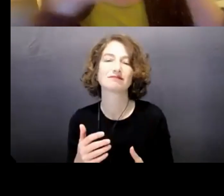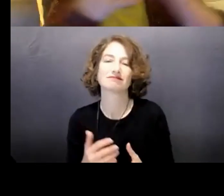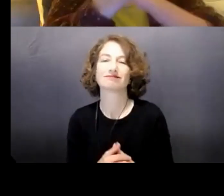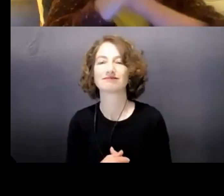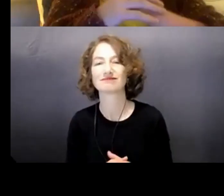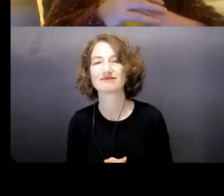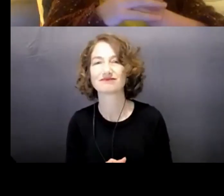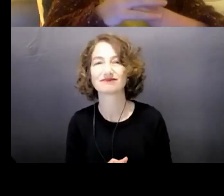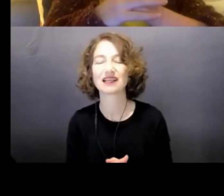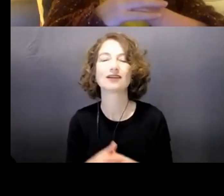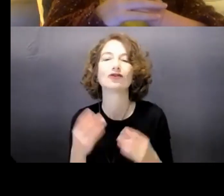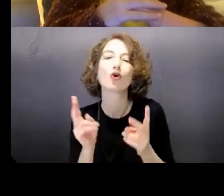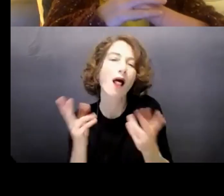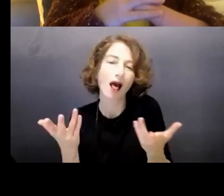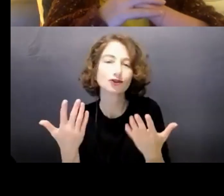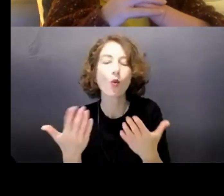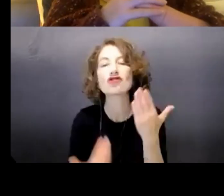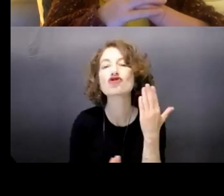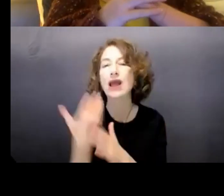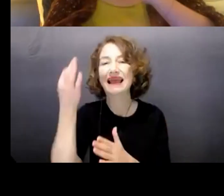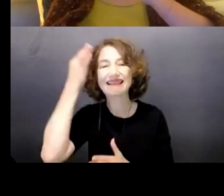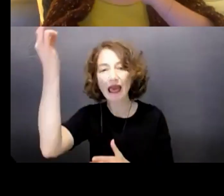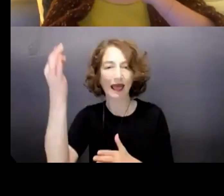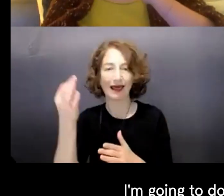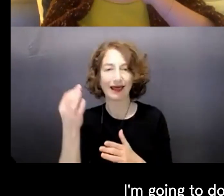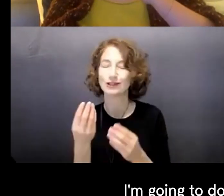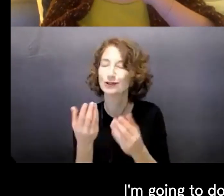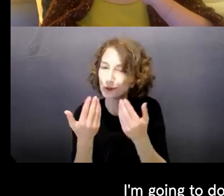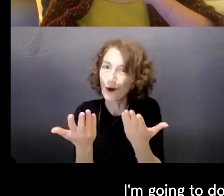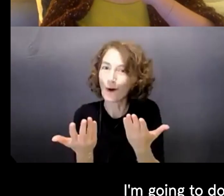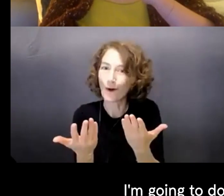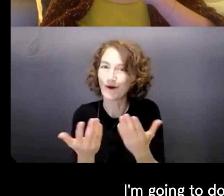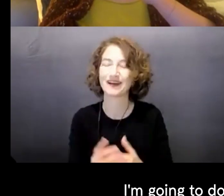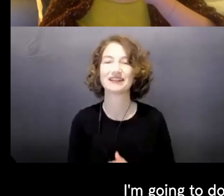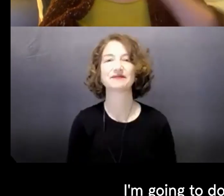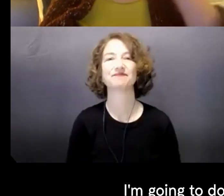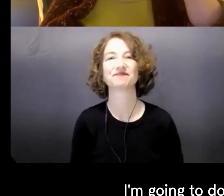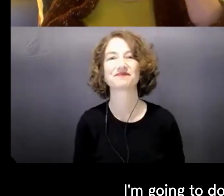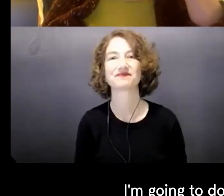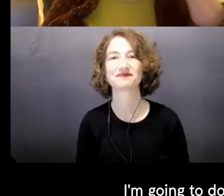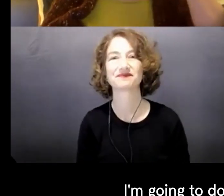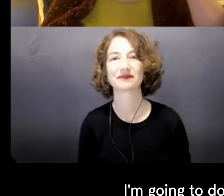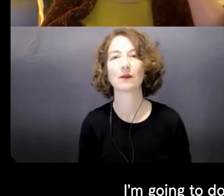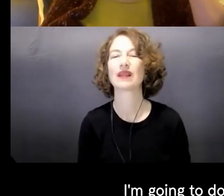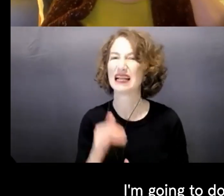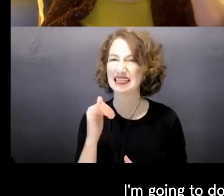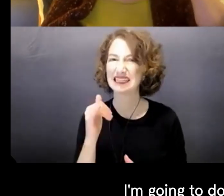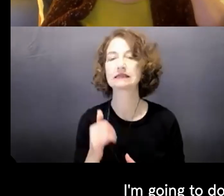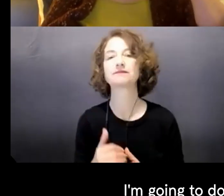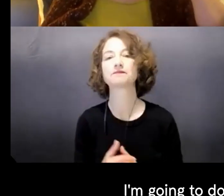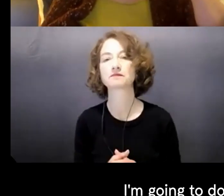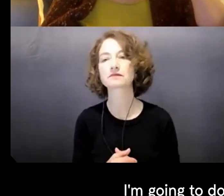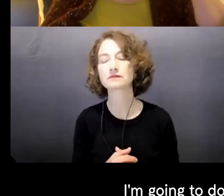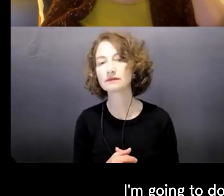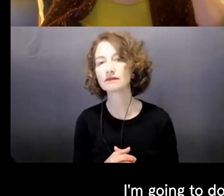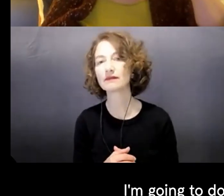new ideas and new thinking comes in. I'm going to do that annoying thing of moving us on,